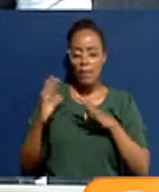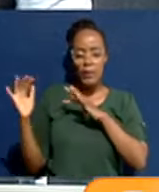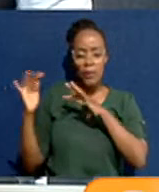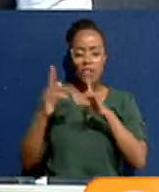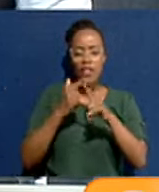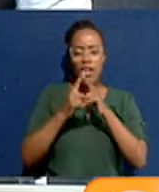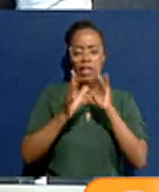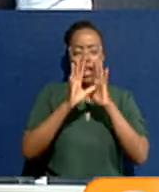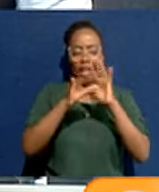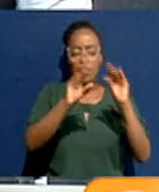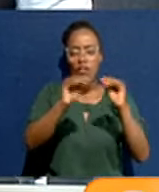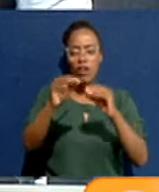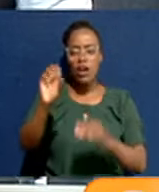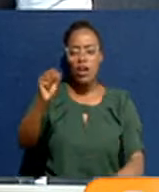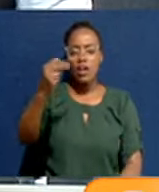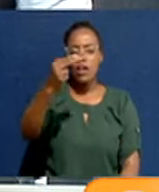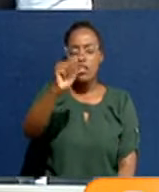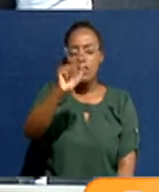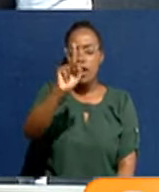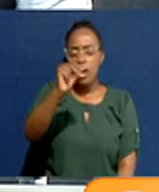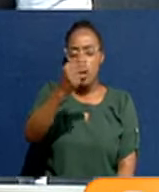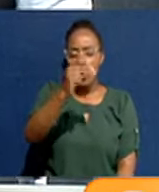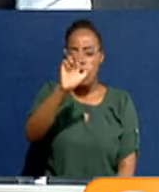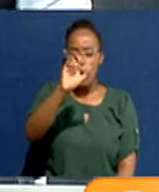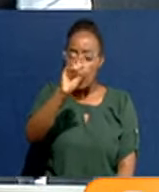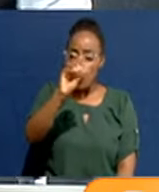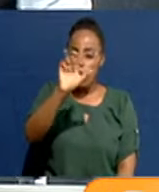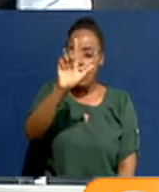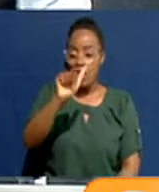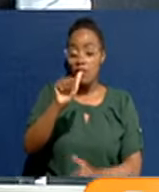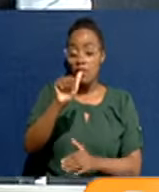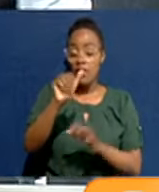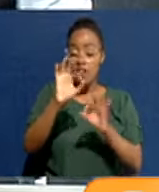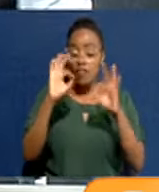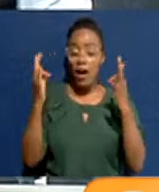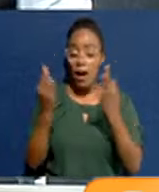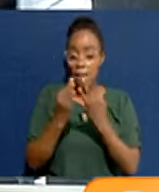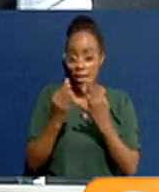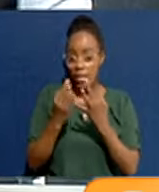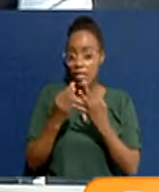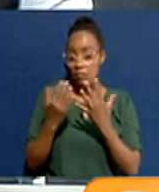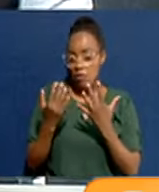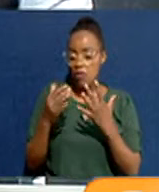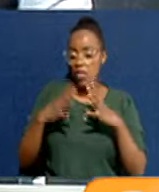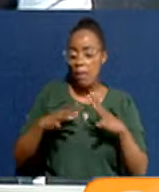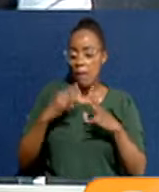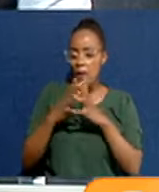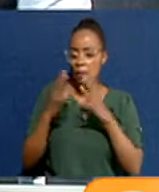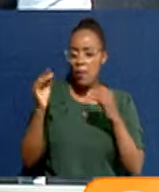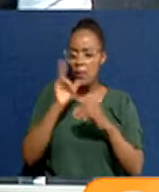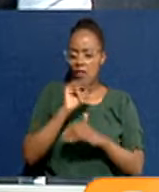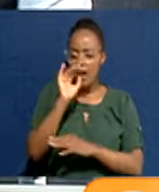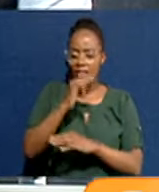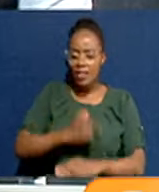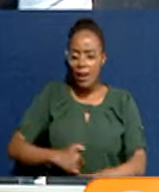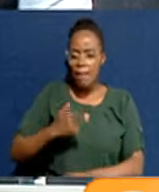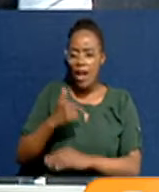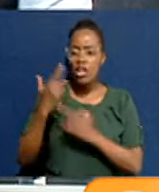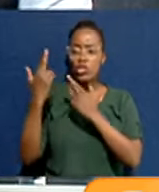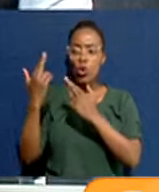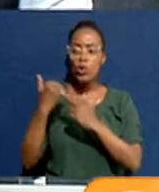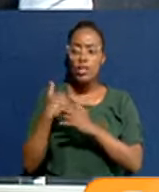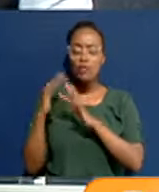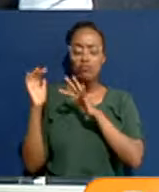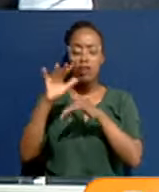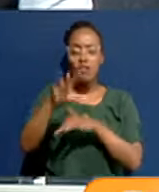before later moving to Shakahola. Well, this comes as families of missing loved ones continue to throng Malindi Police Station with hopes